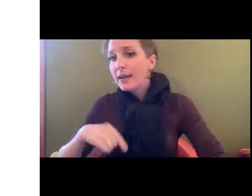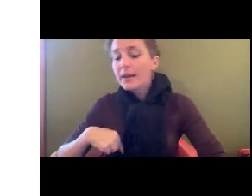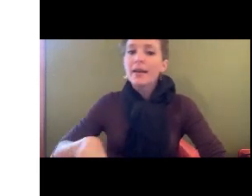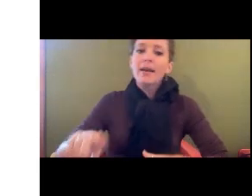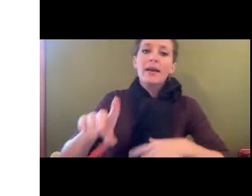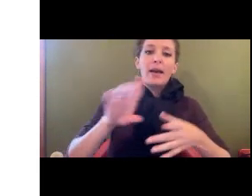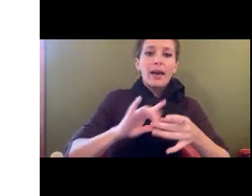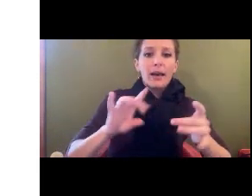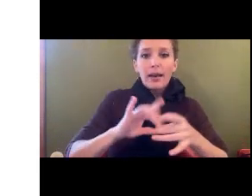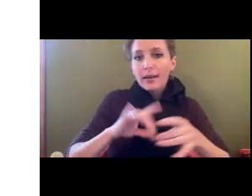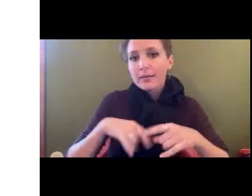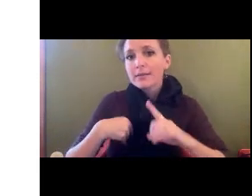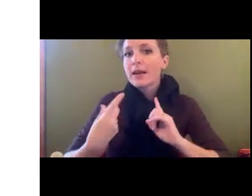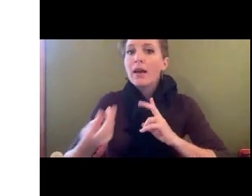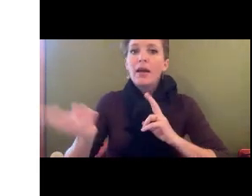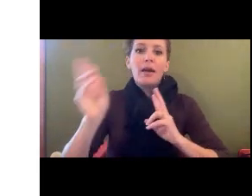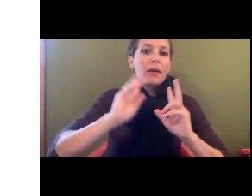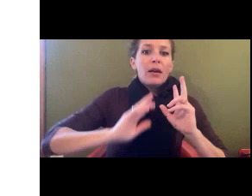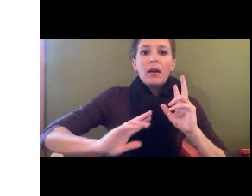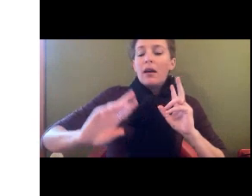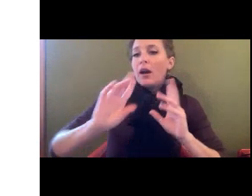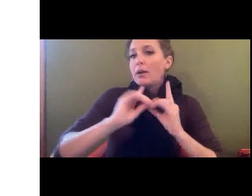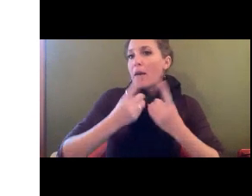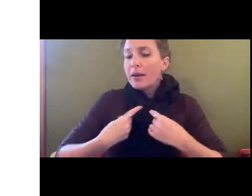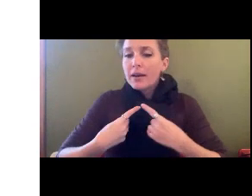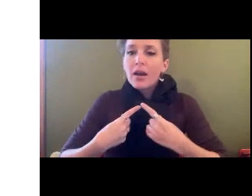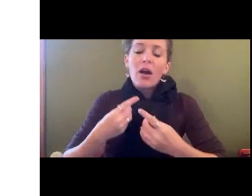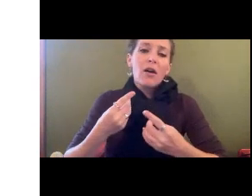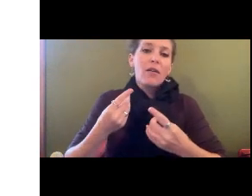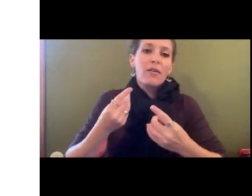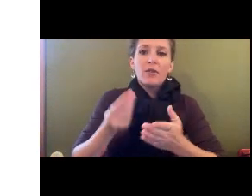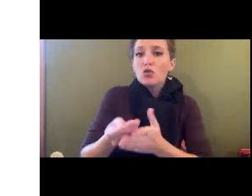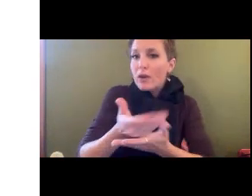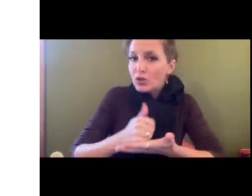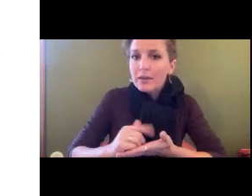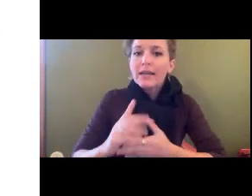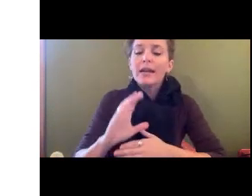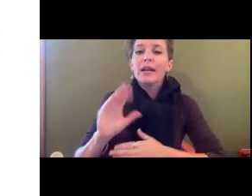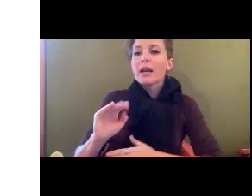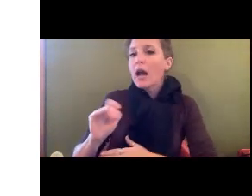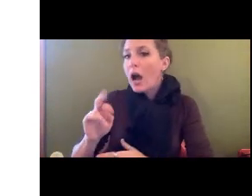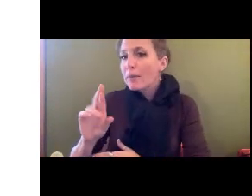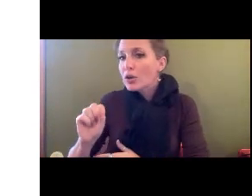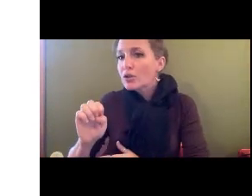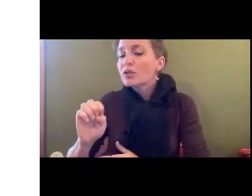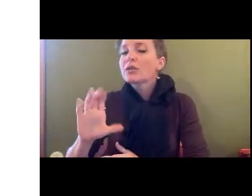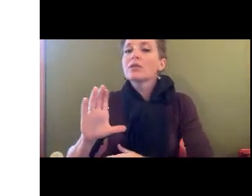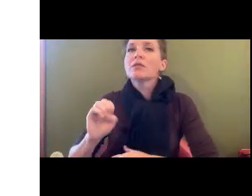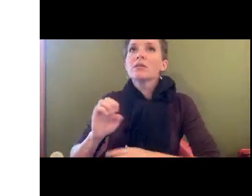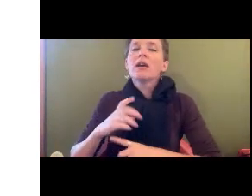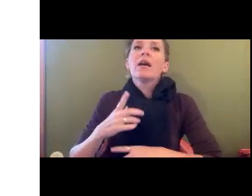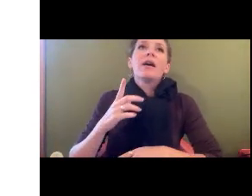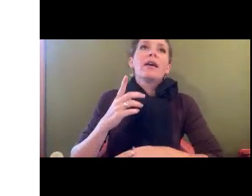Challenge Corporation, Department of Treasury, Department of Commerce, Department of Labor. These are just a few of the US government